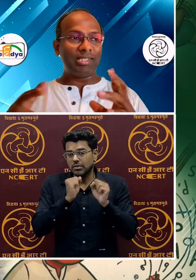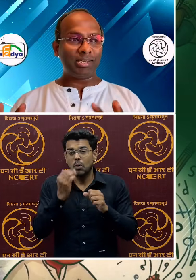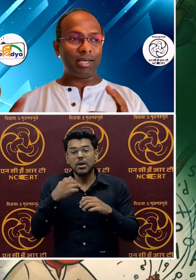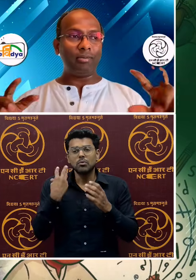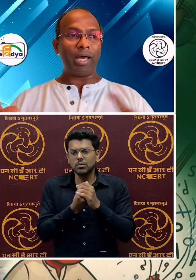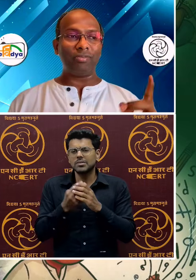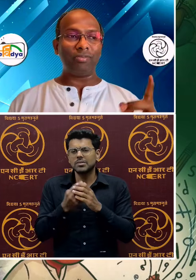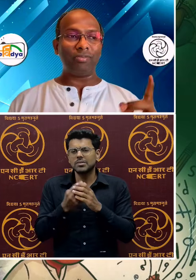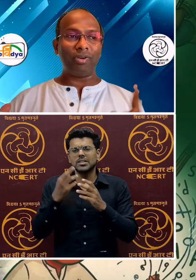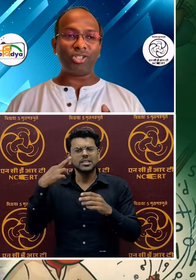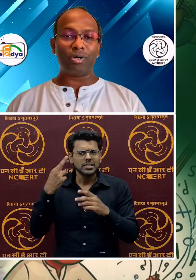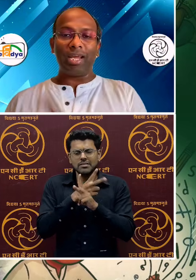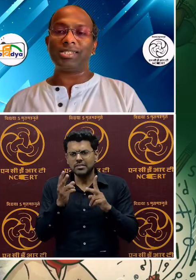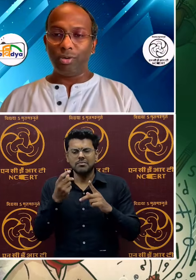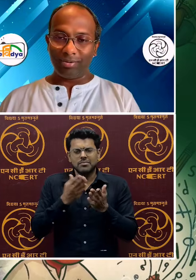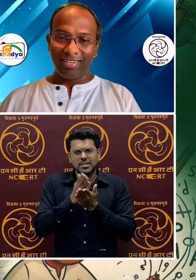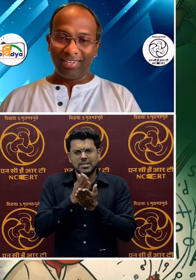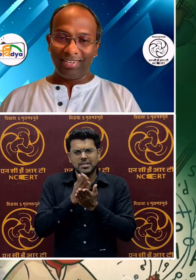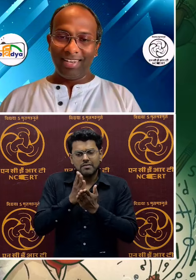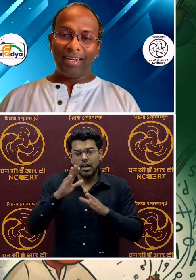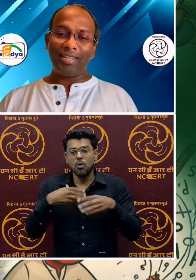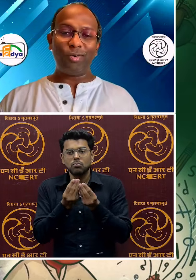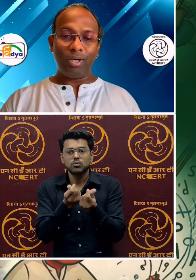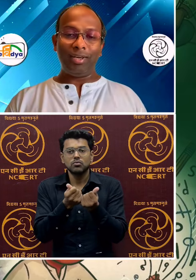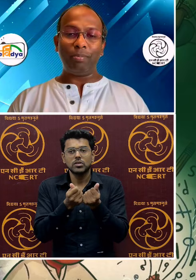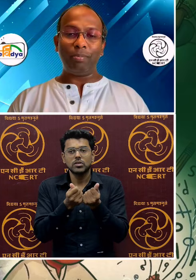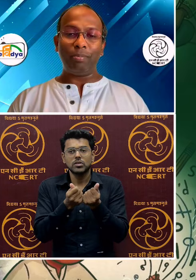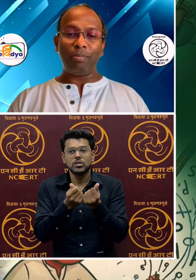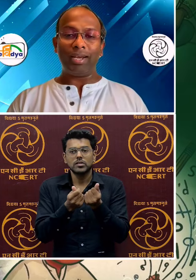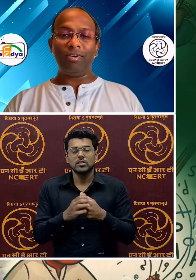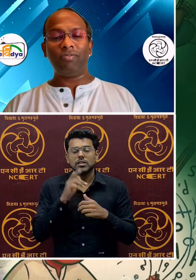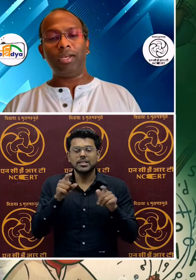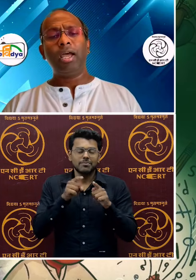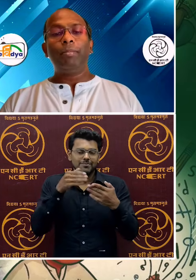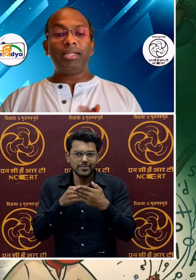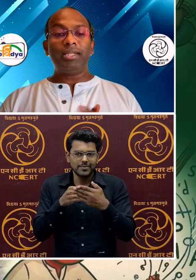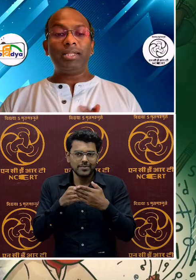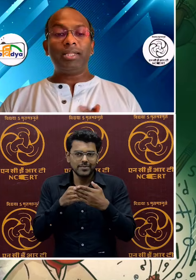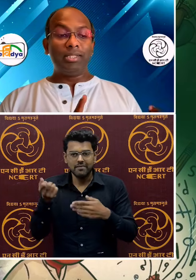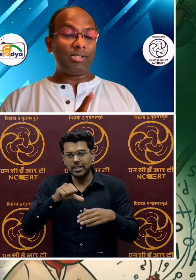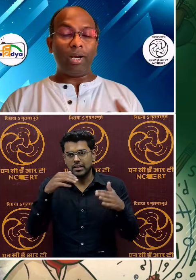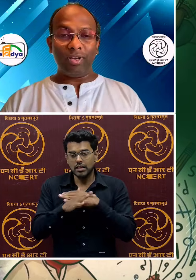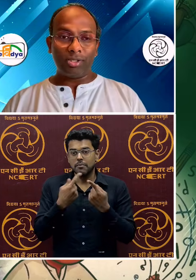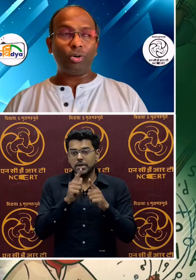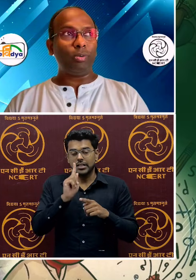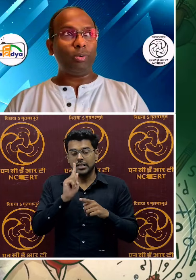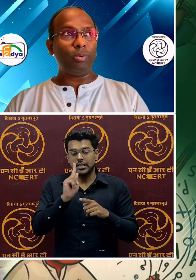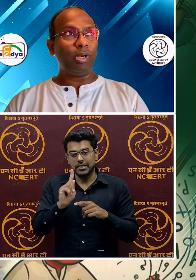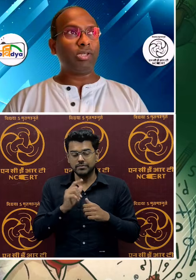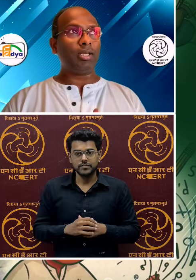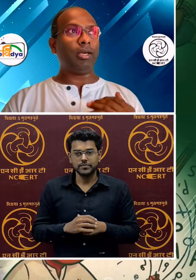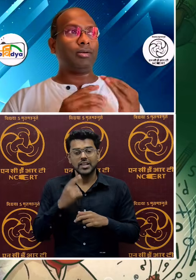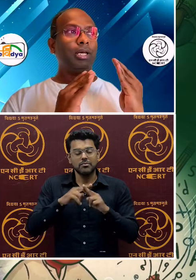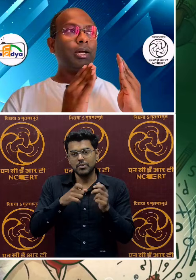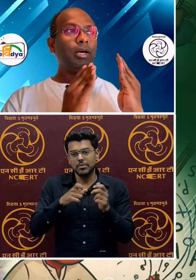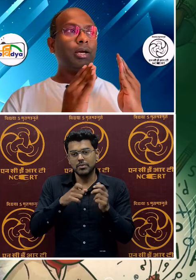find reasons and pathways to create a solution, rather than only battling with a failure. But this is one failure. So if